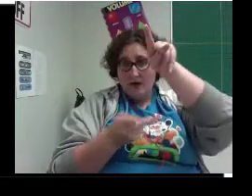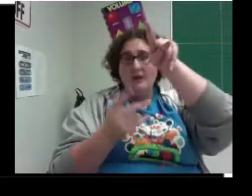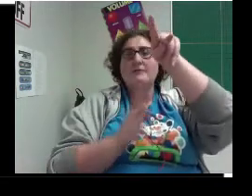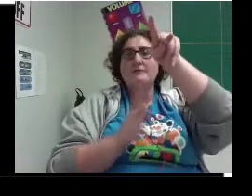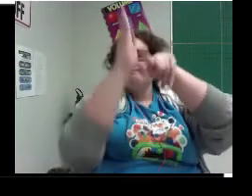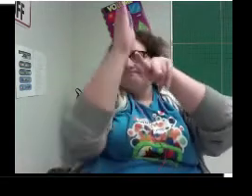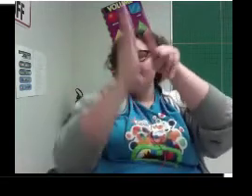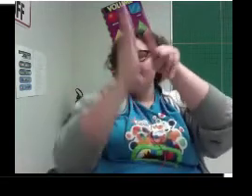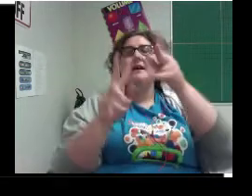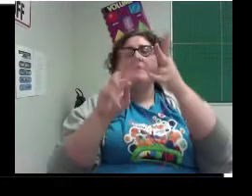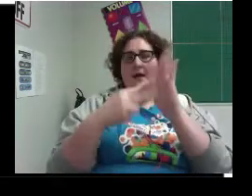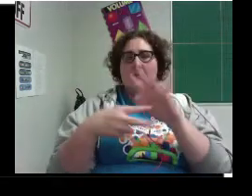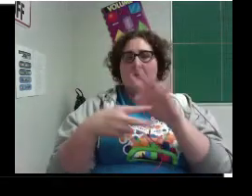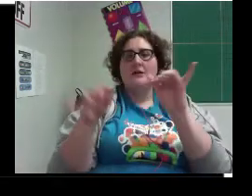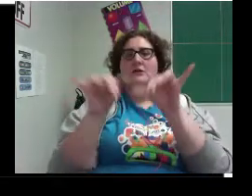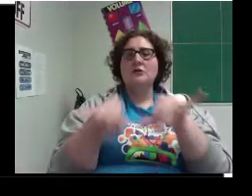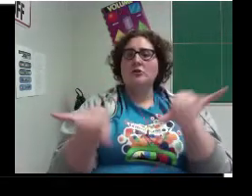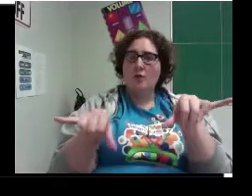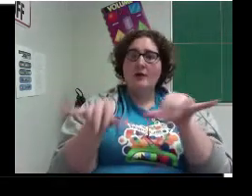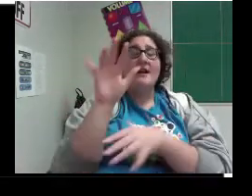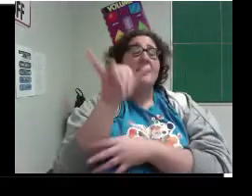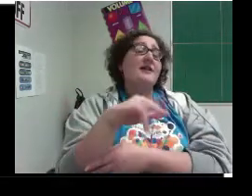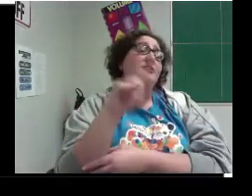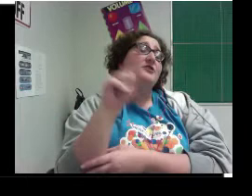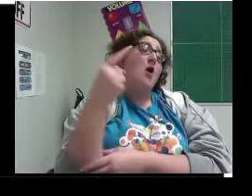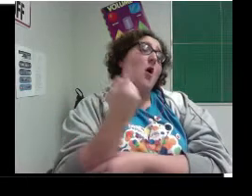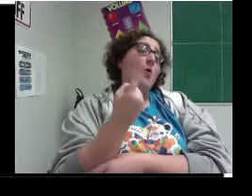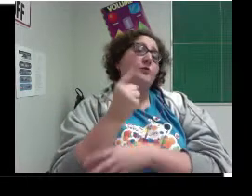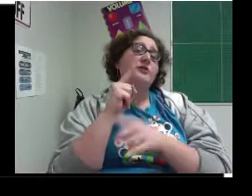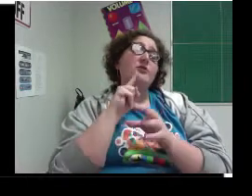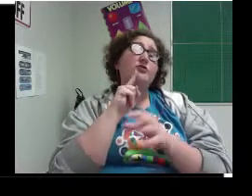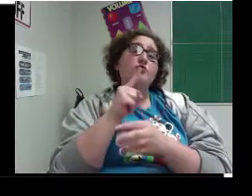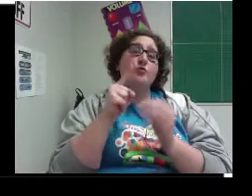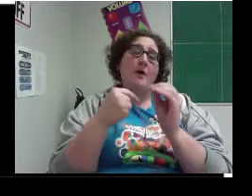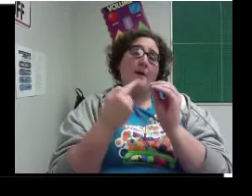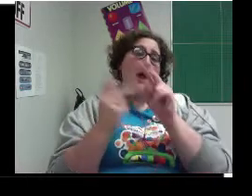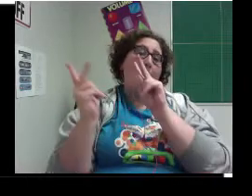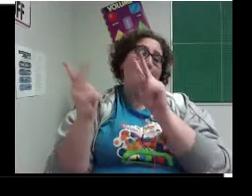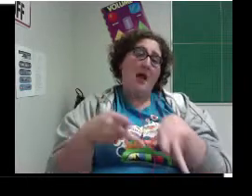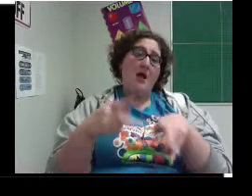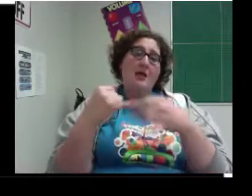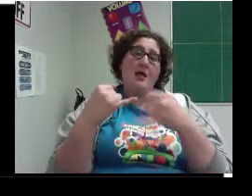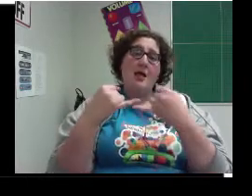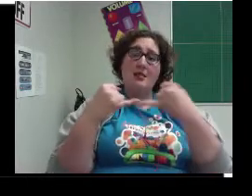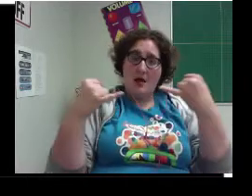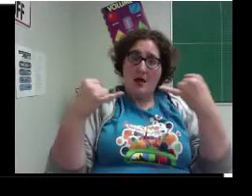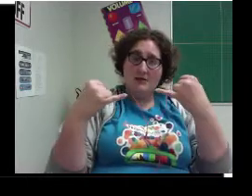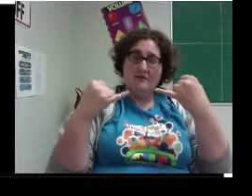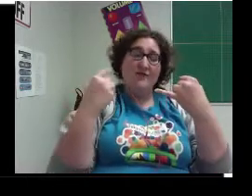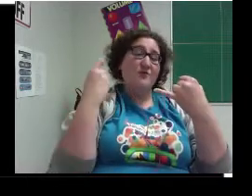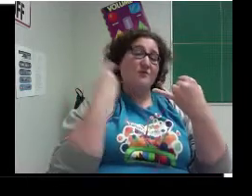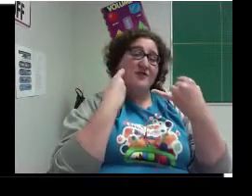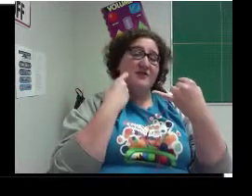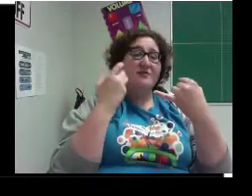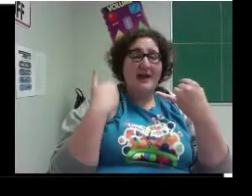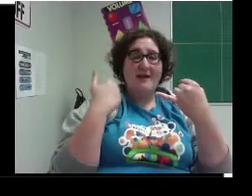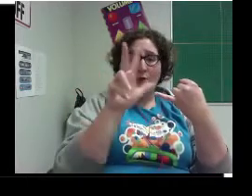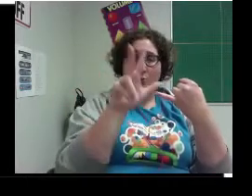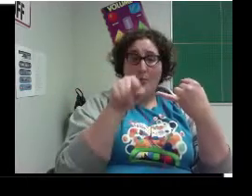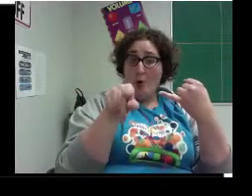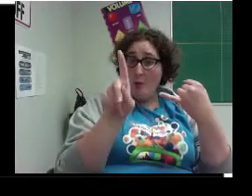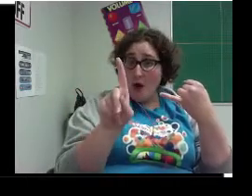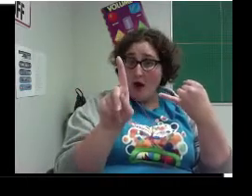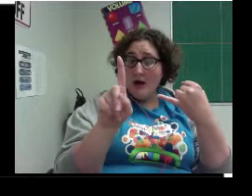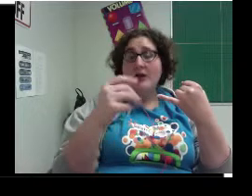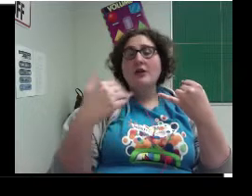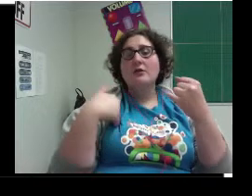congruent. Now this is only true of parallel lines. In the last section in 3.1,